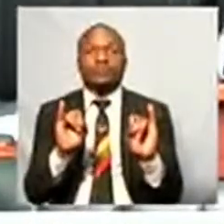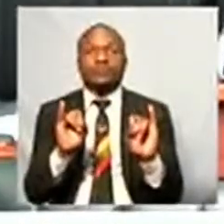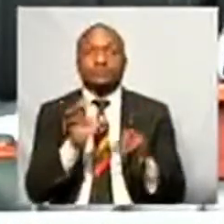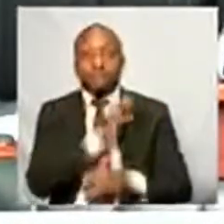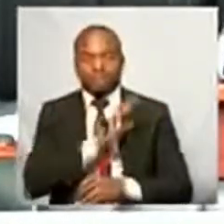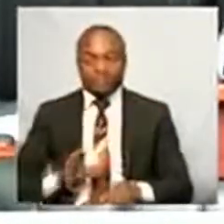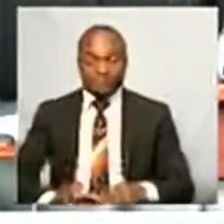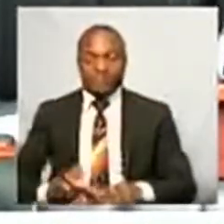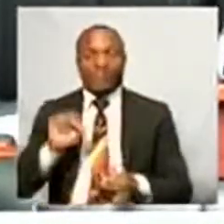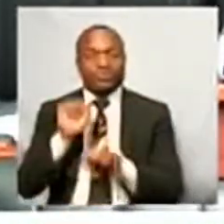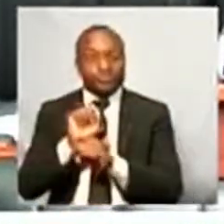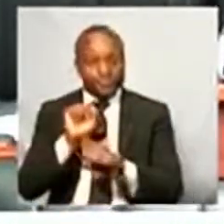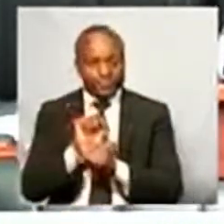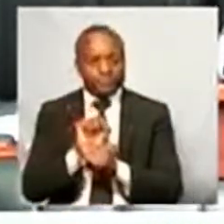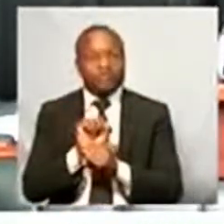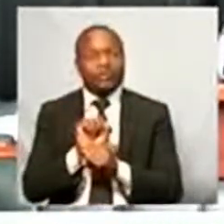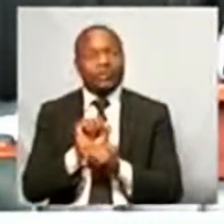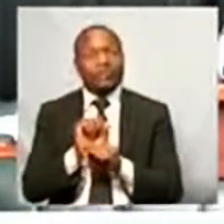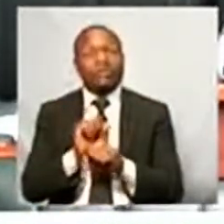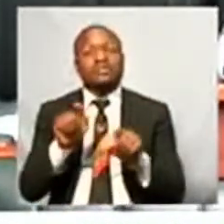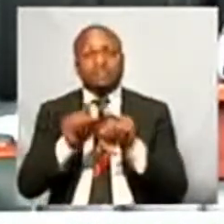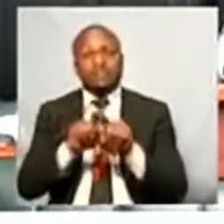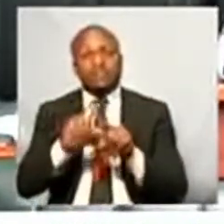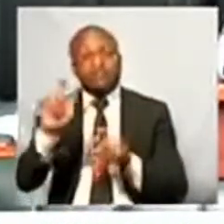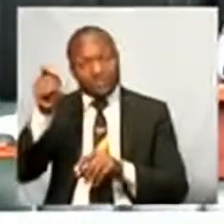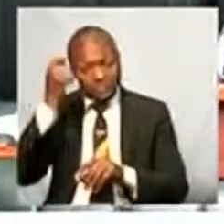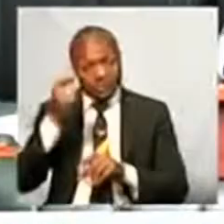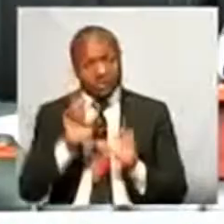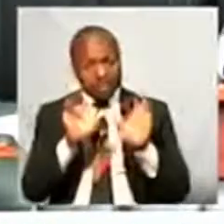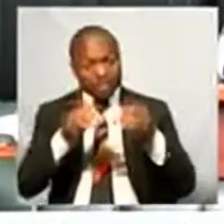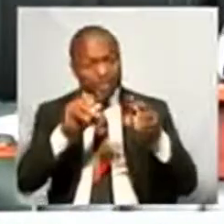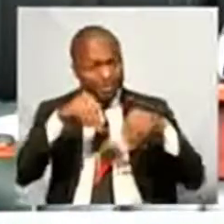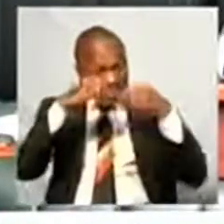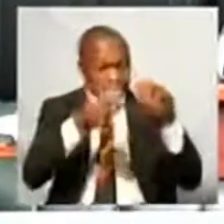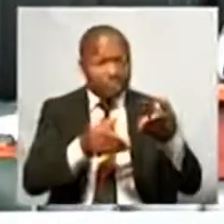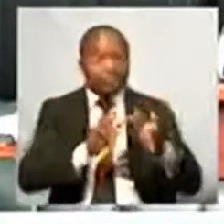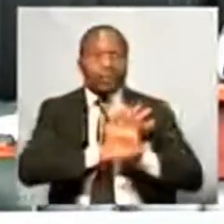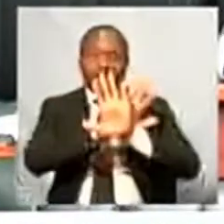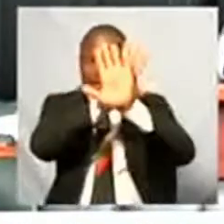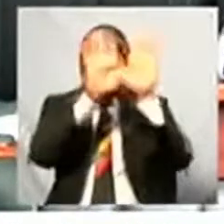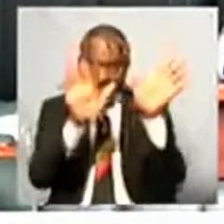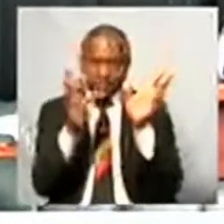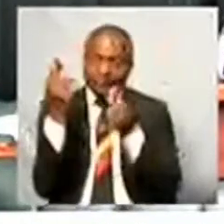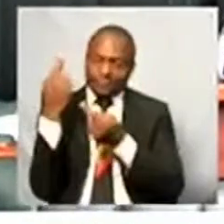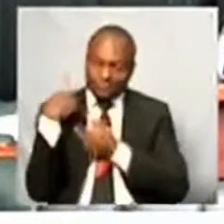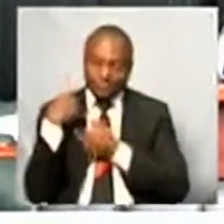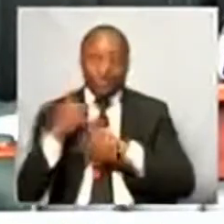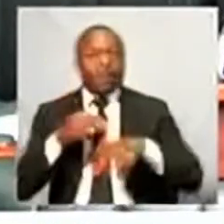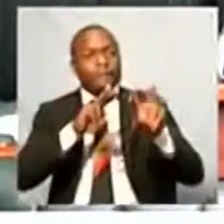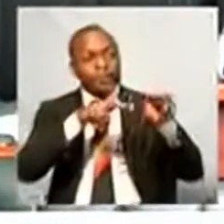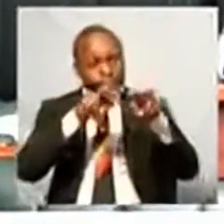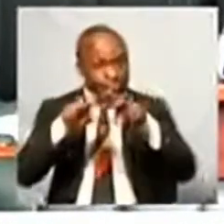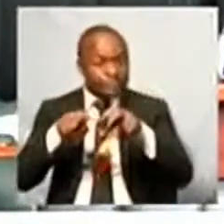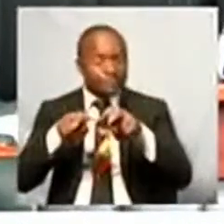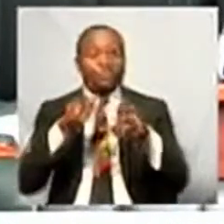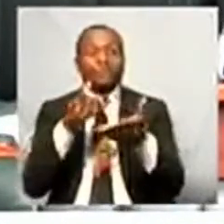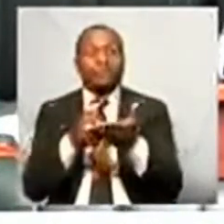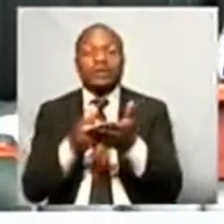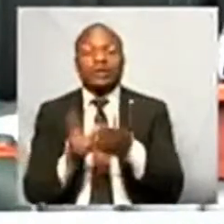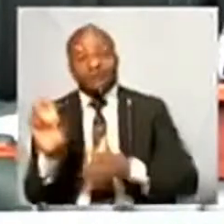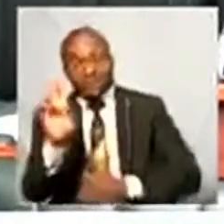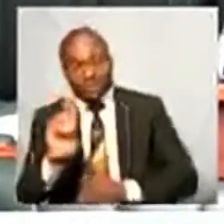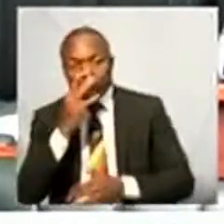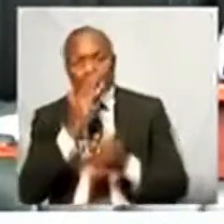should operate in similar lines as that of Kenya. Such a body should be given a clear mandate of inspecting, evaluating, and enforcing